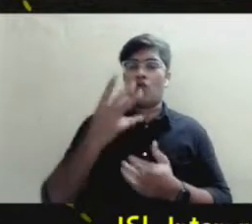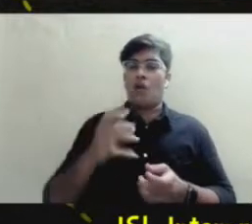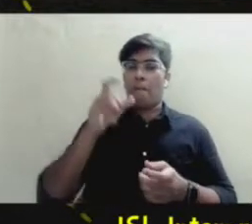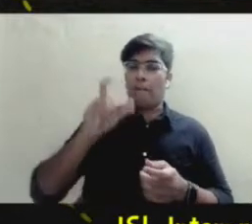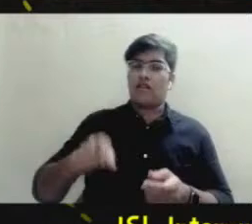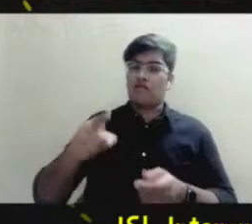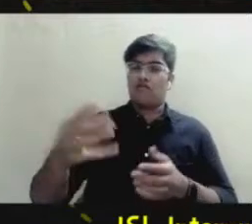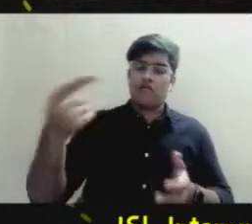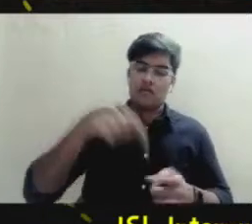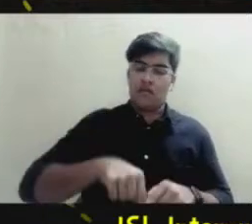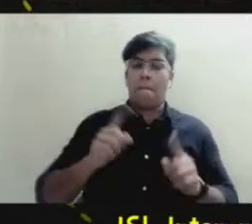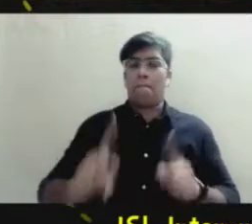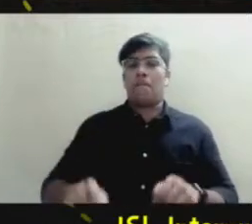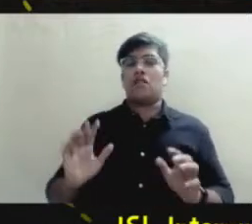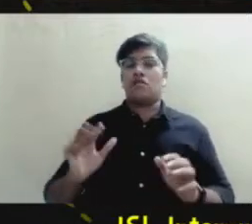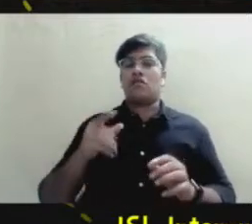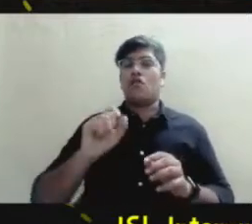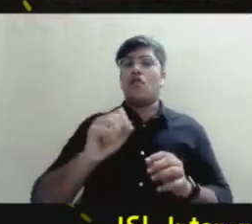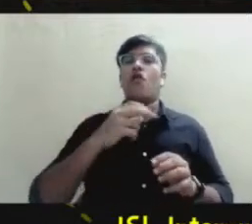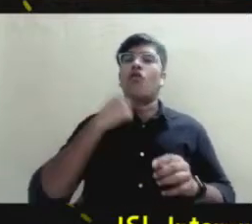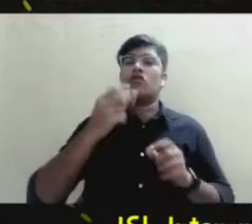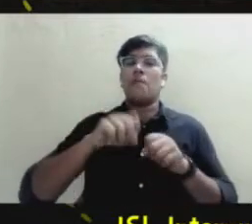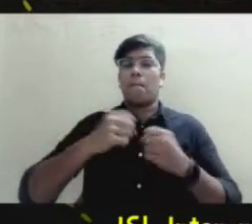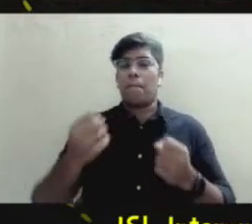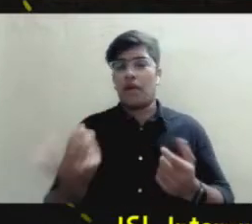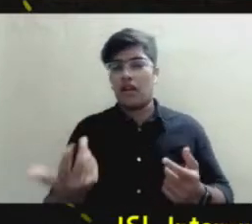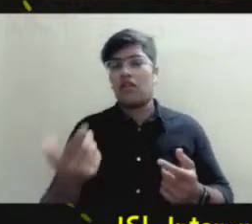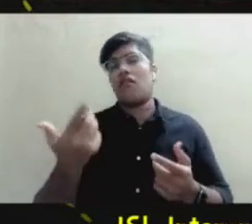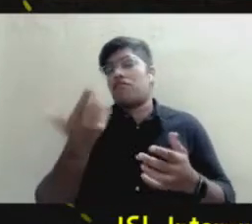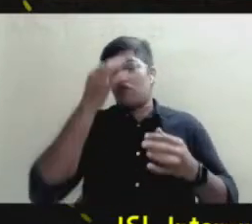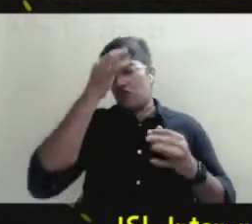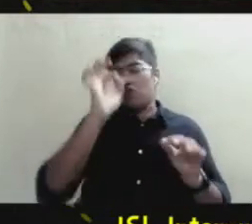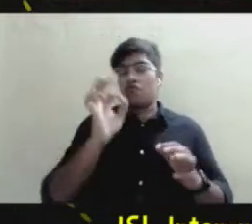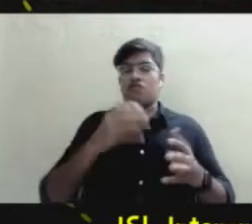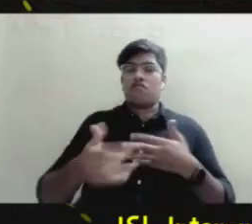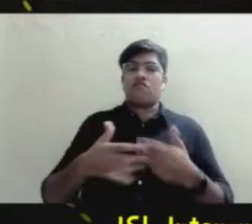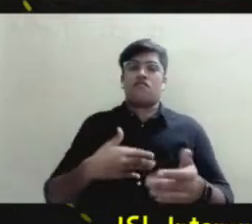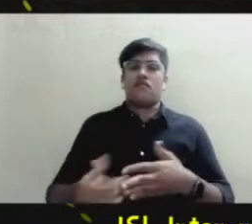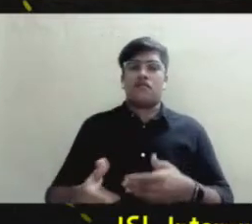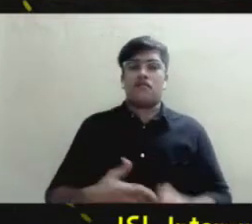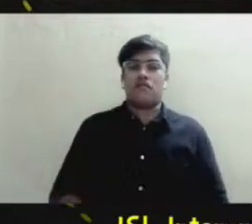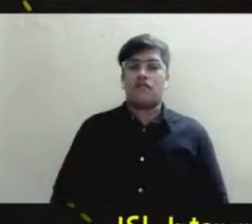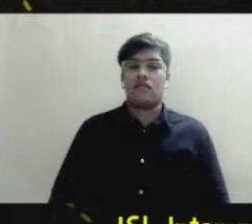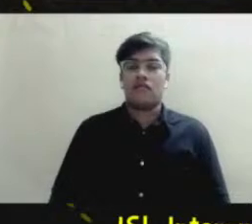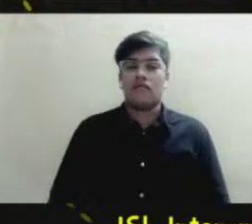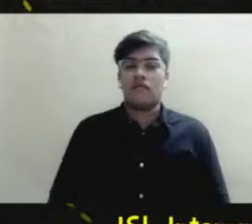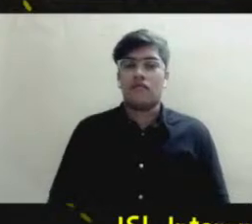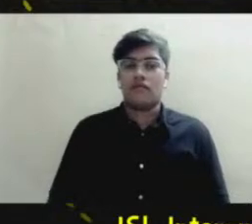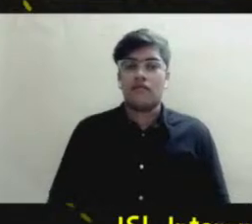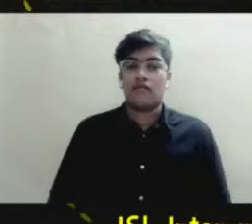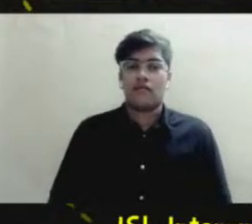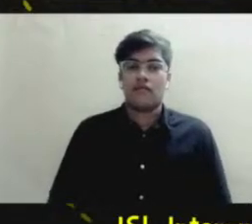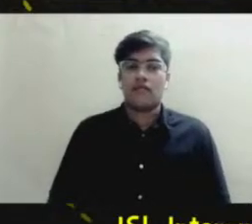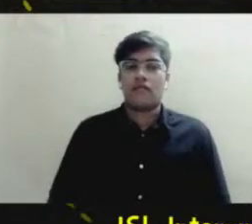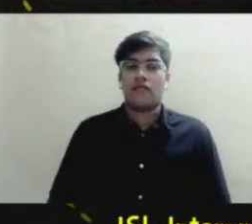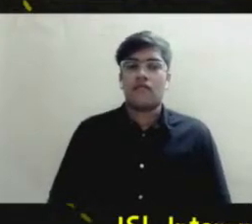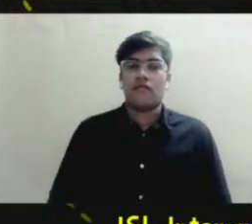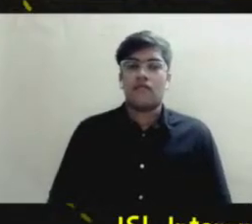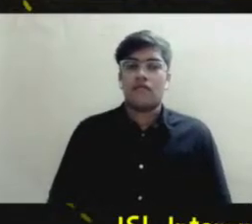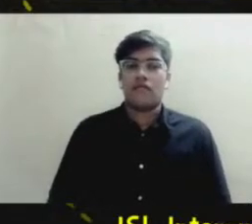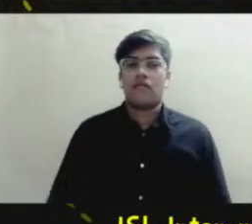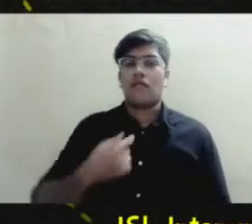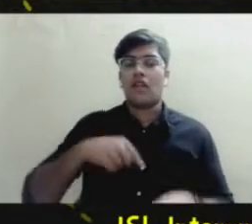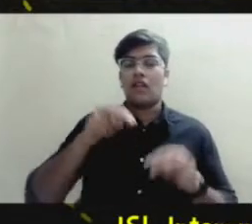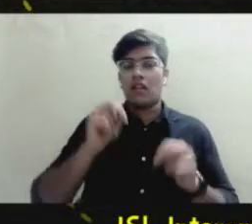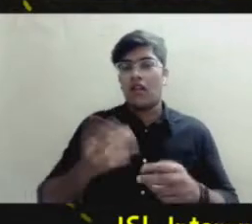means that your voice breaks, so be it. Yeah. I need to be seen by